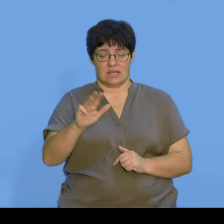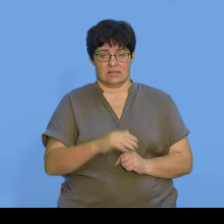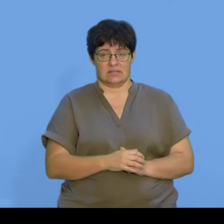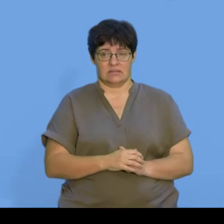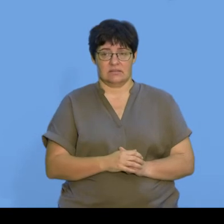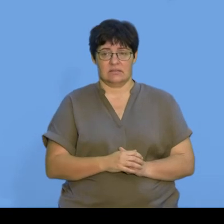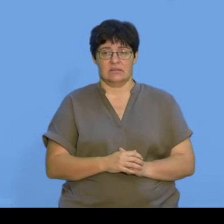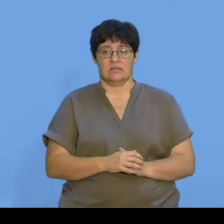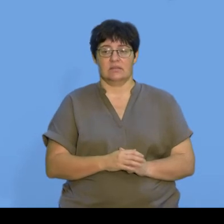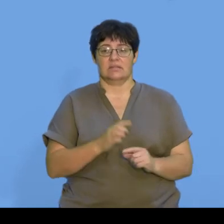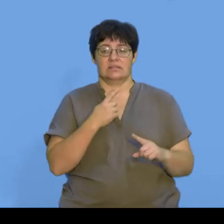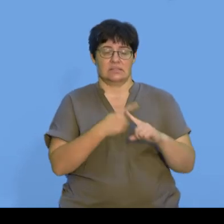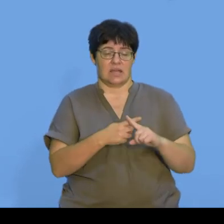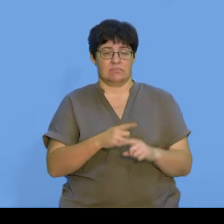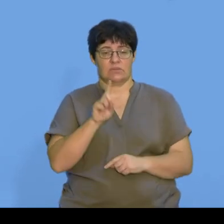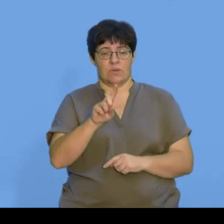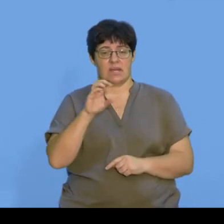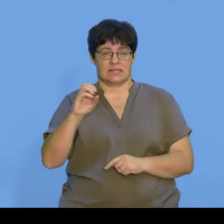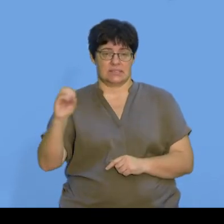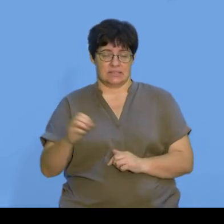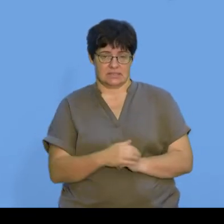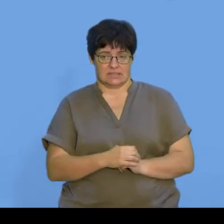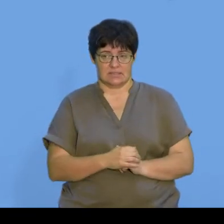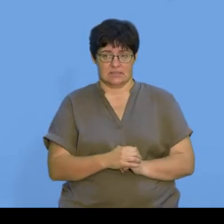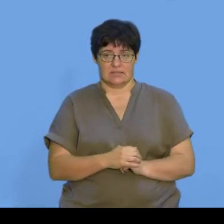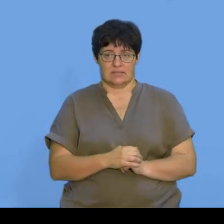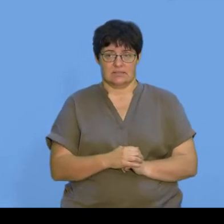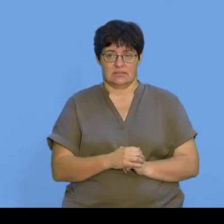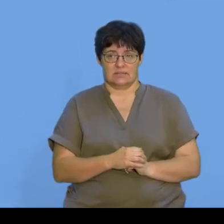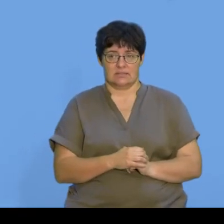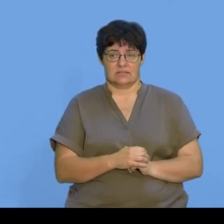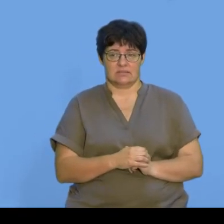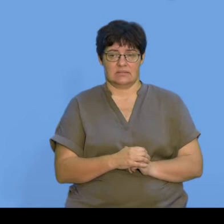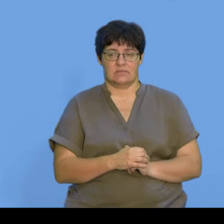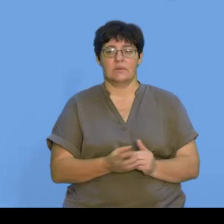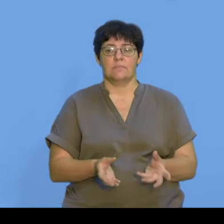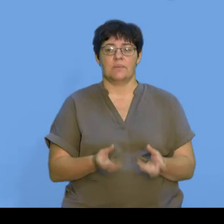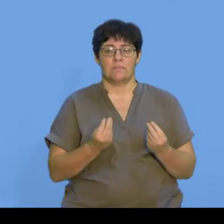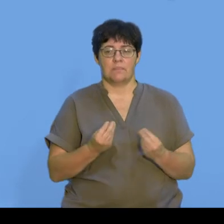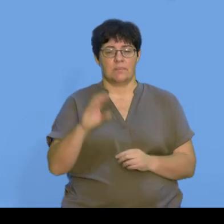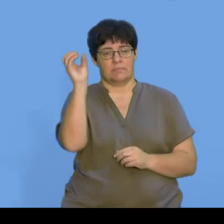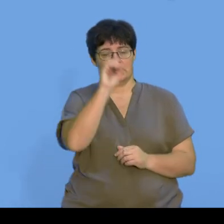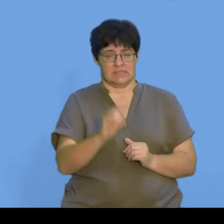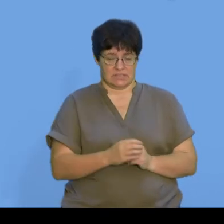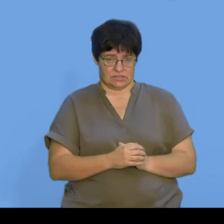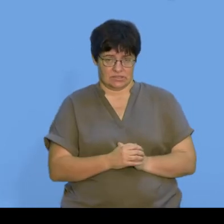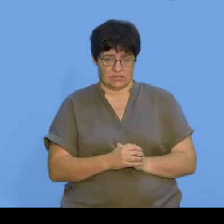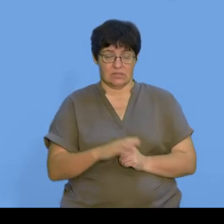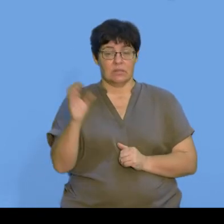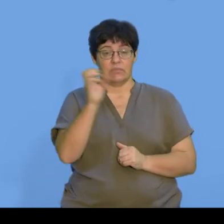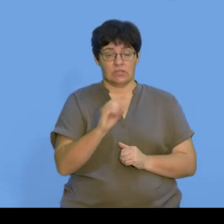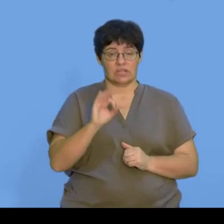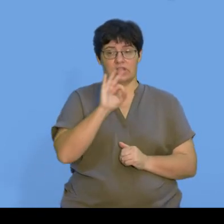249.69, right? We'll multiply that by 100 so that we get the percentage. The percentage